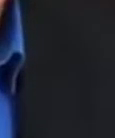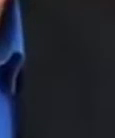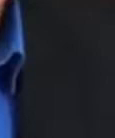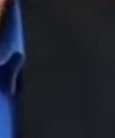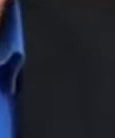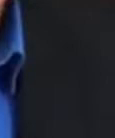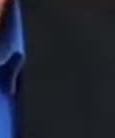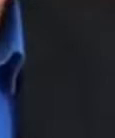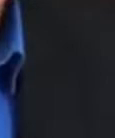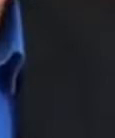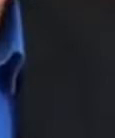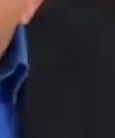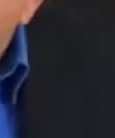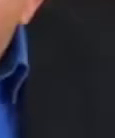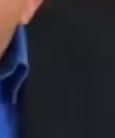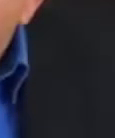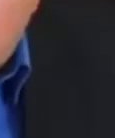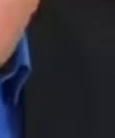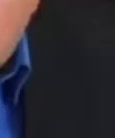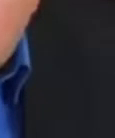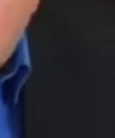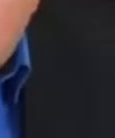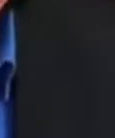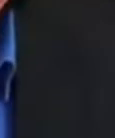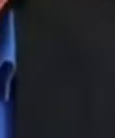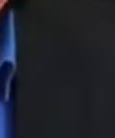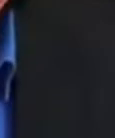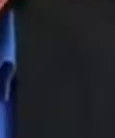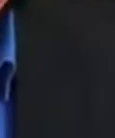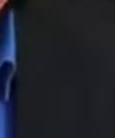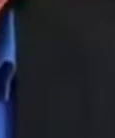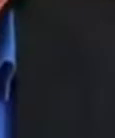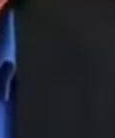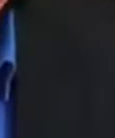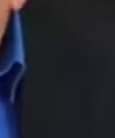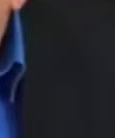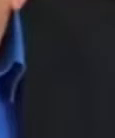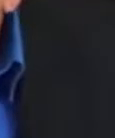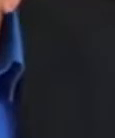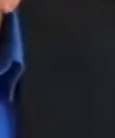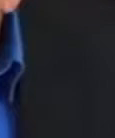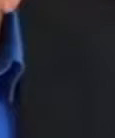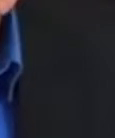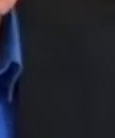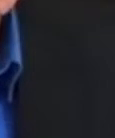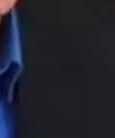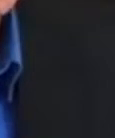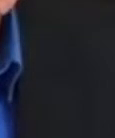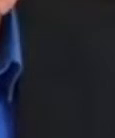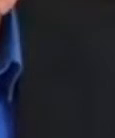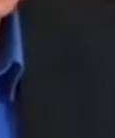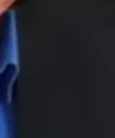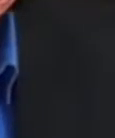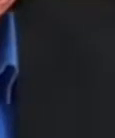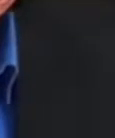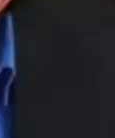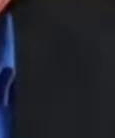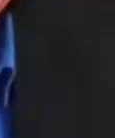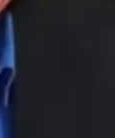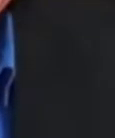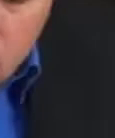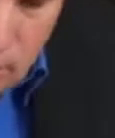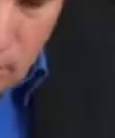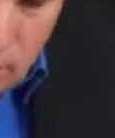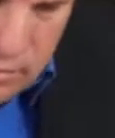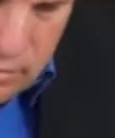So they don't know what they're claiming. So we need to open our eyes and see that we're